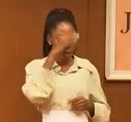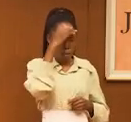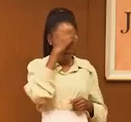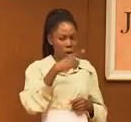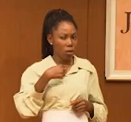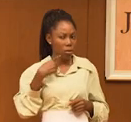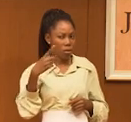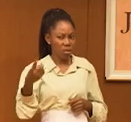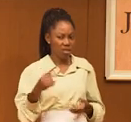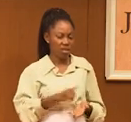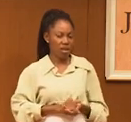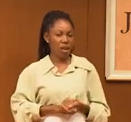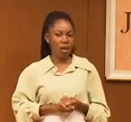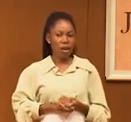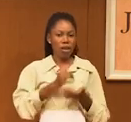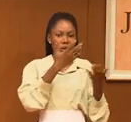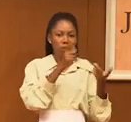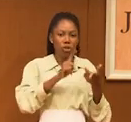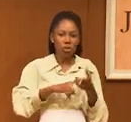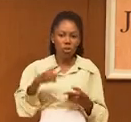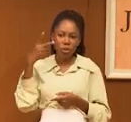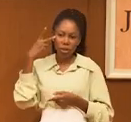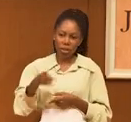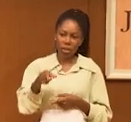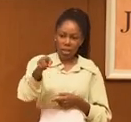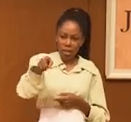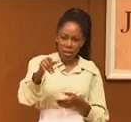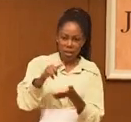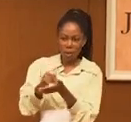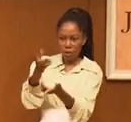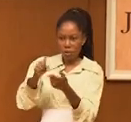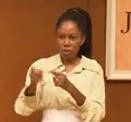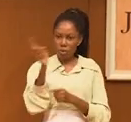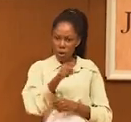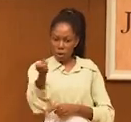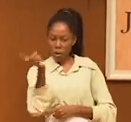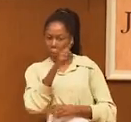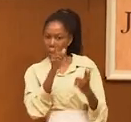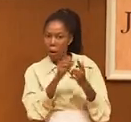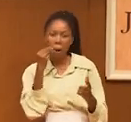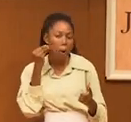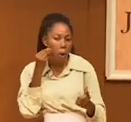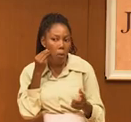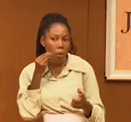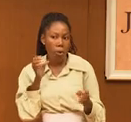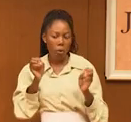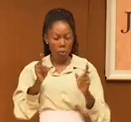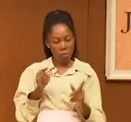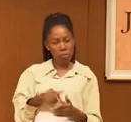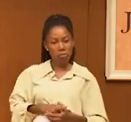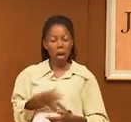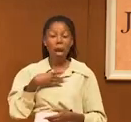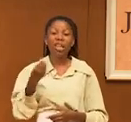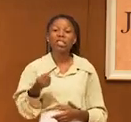told me that he wants to see me, or that I should come to the house. I went to his house. It was a weekend like